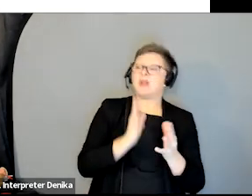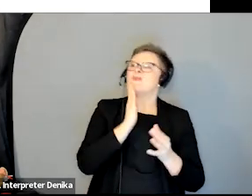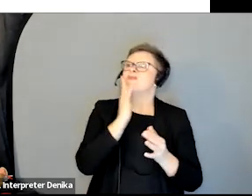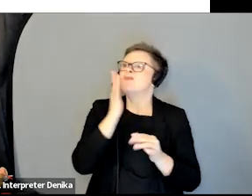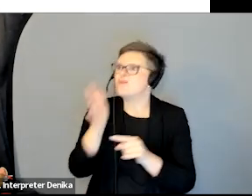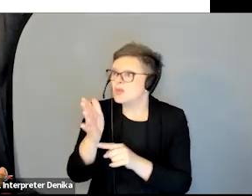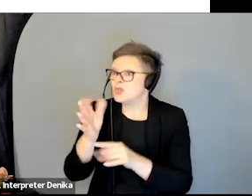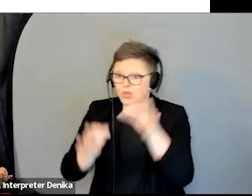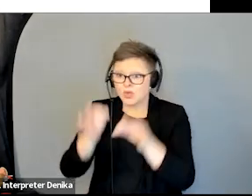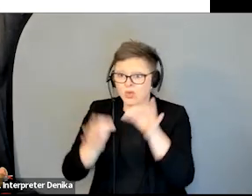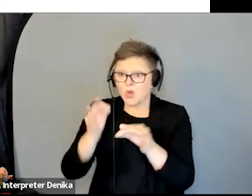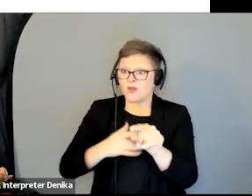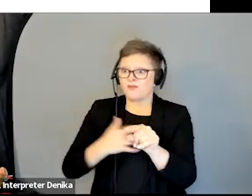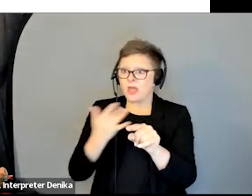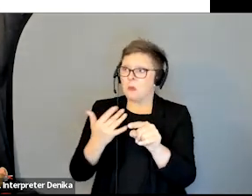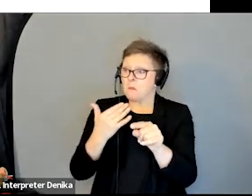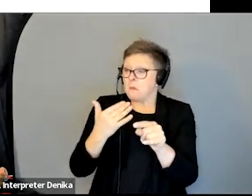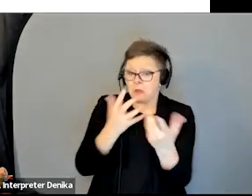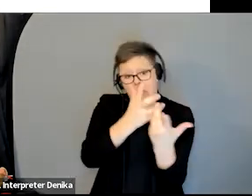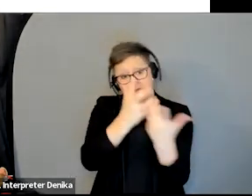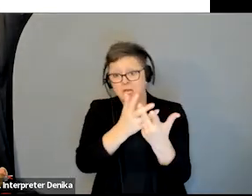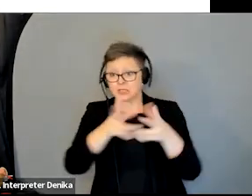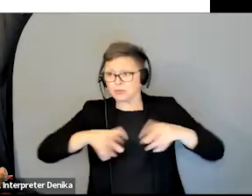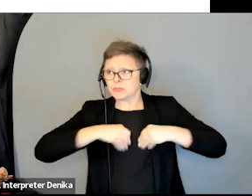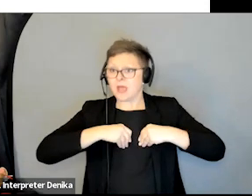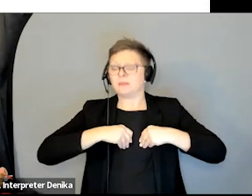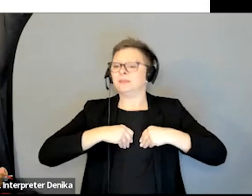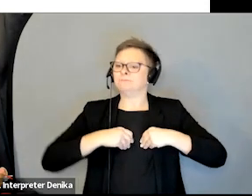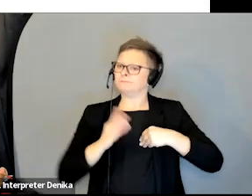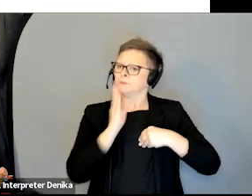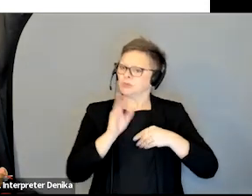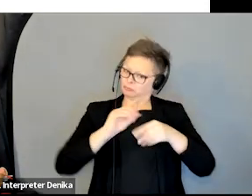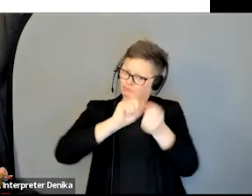the issue of reasonable accommodations when it comes to remote work or remote teaching.